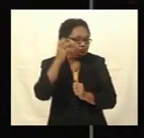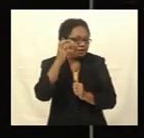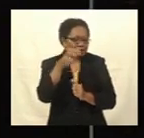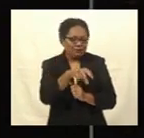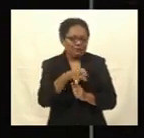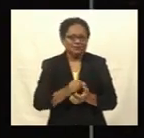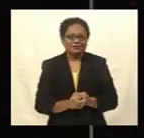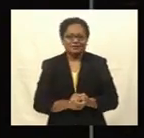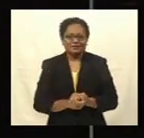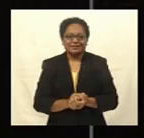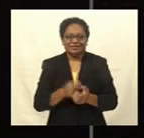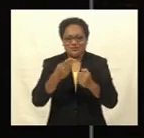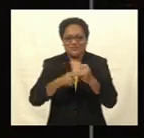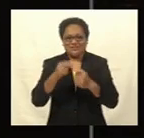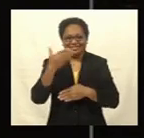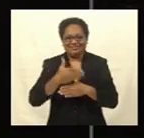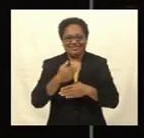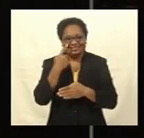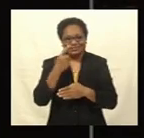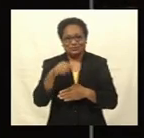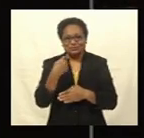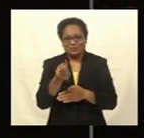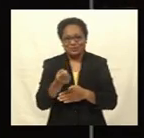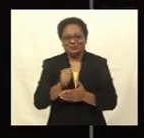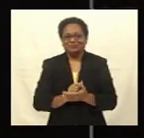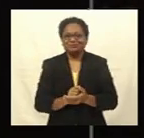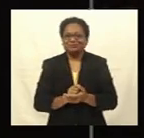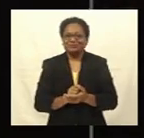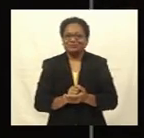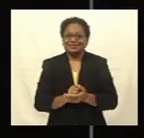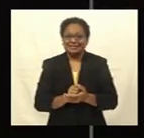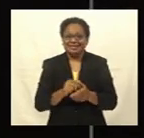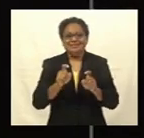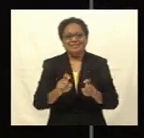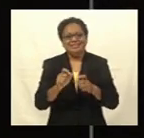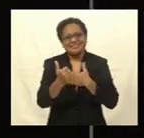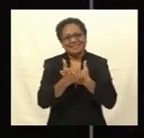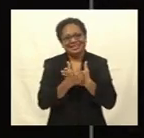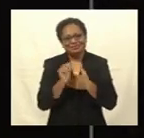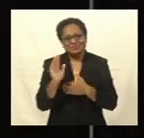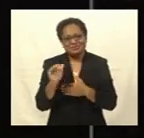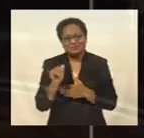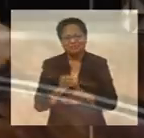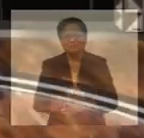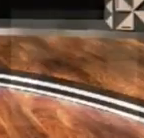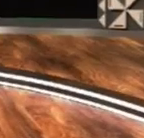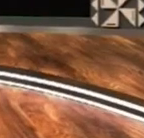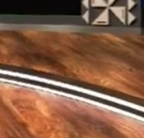That's your news this evening. I'll see you again tomorrow. Until then, stay safe. Modemanta.